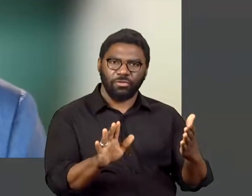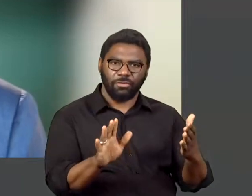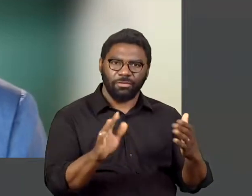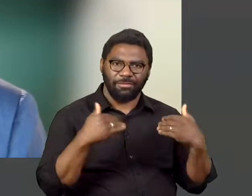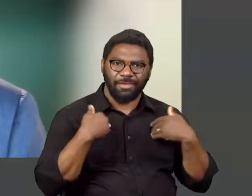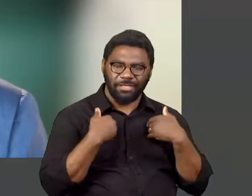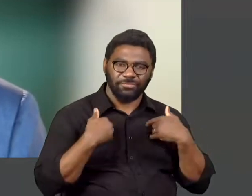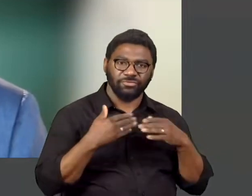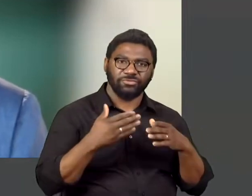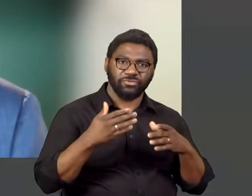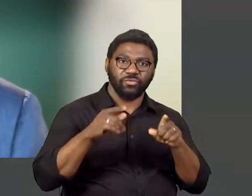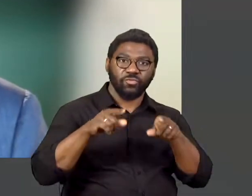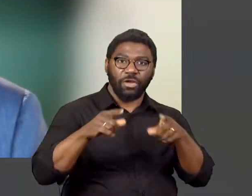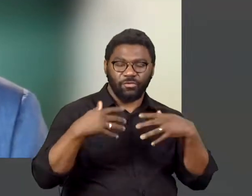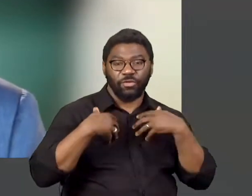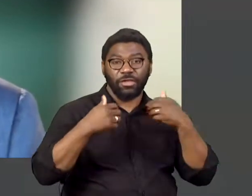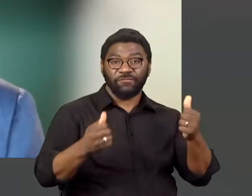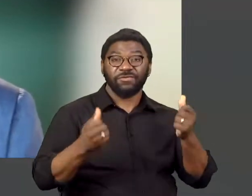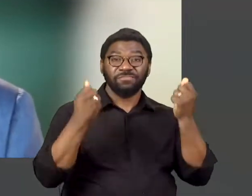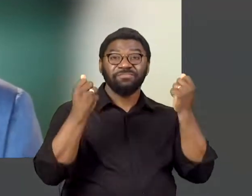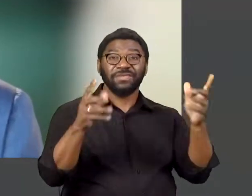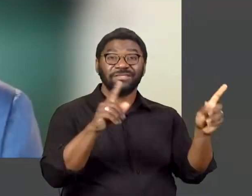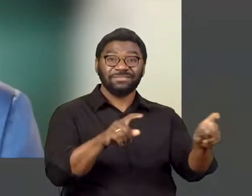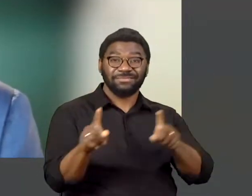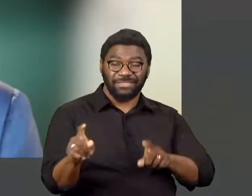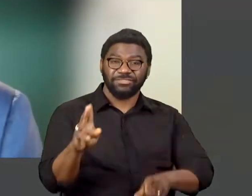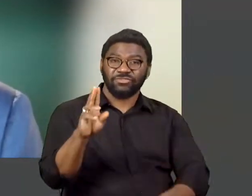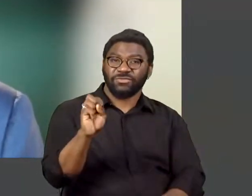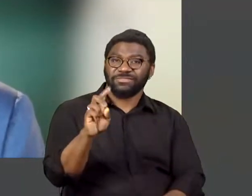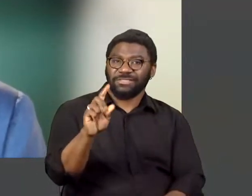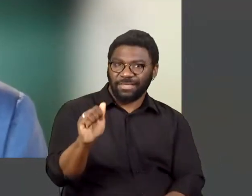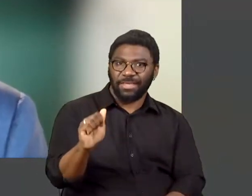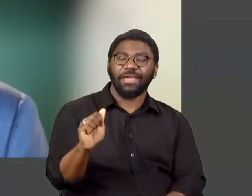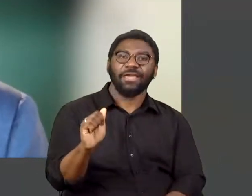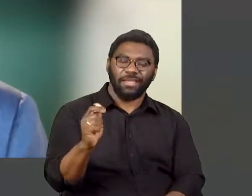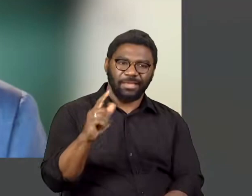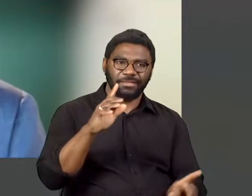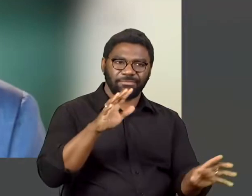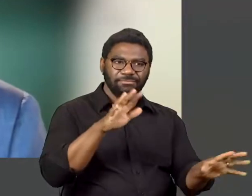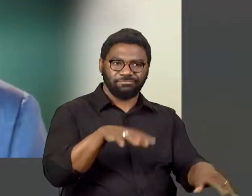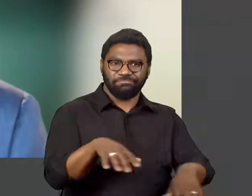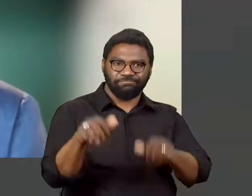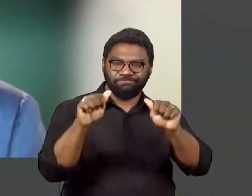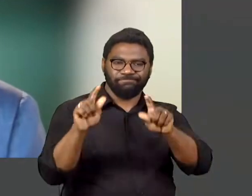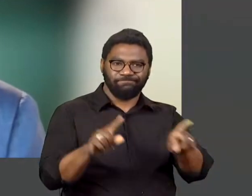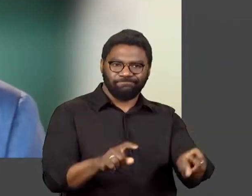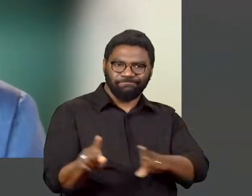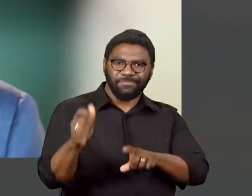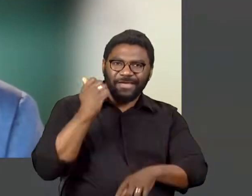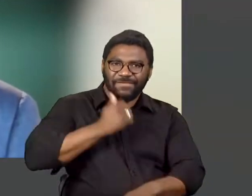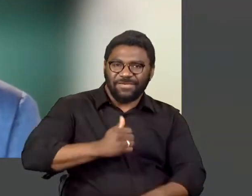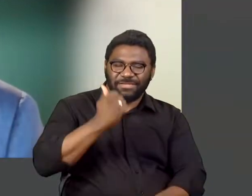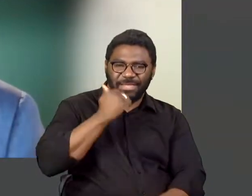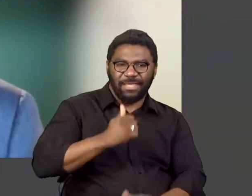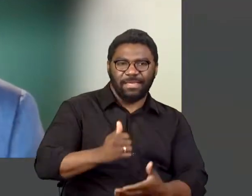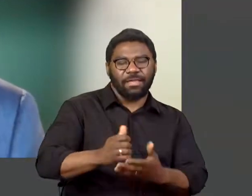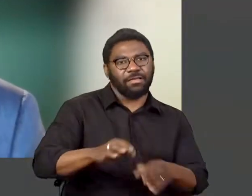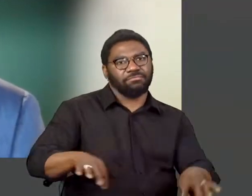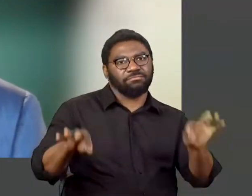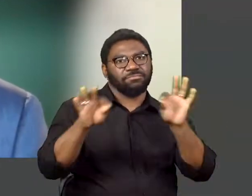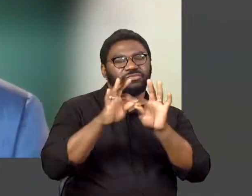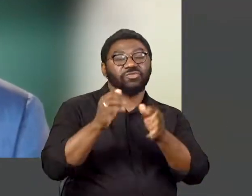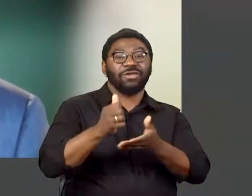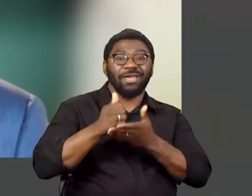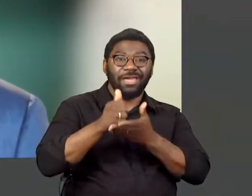that USDA conducts every day are in service of helping producers understand the health status of the animals in their herd